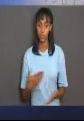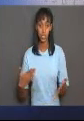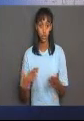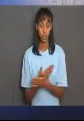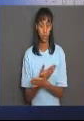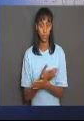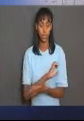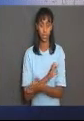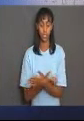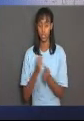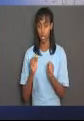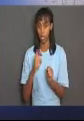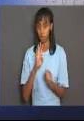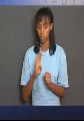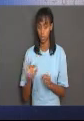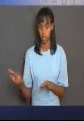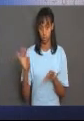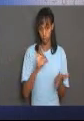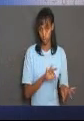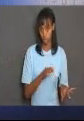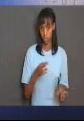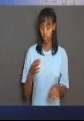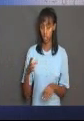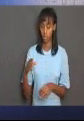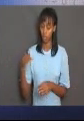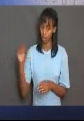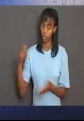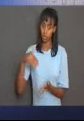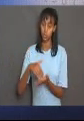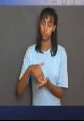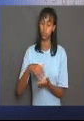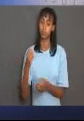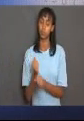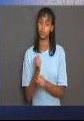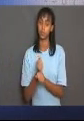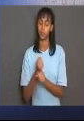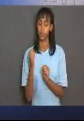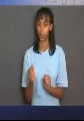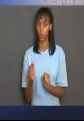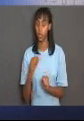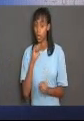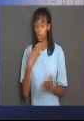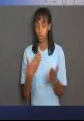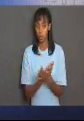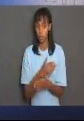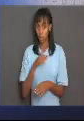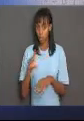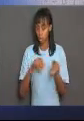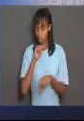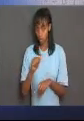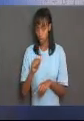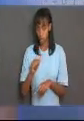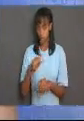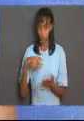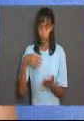Renewable energy can be replaced or used again. Non-renewable energy cannot be used